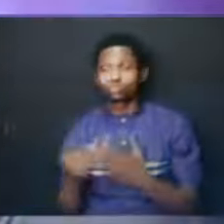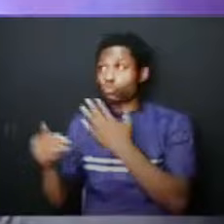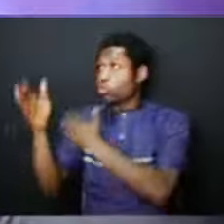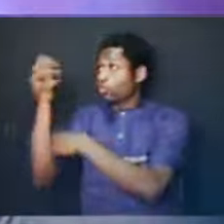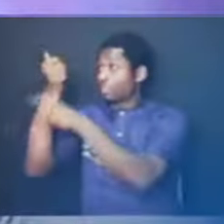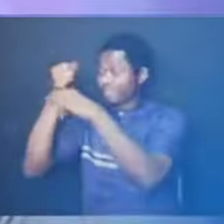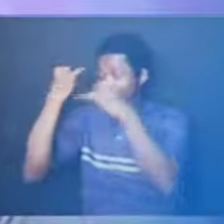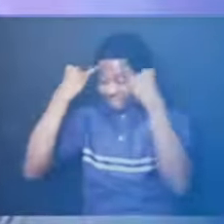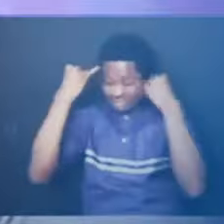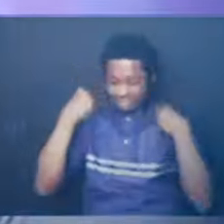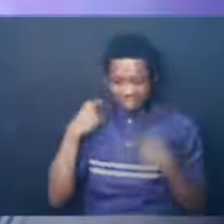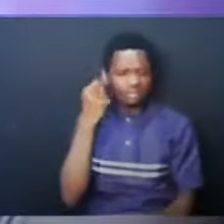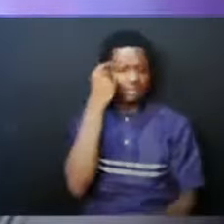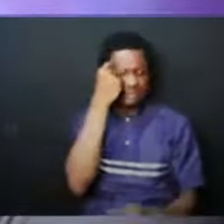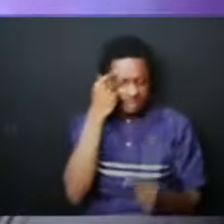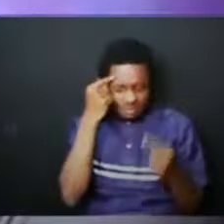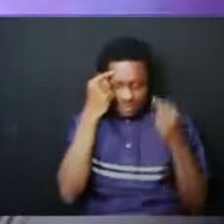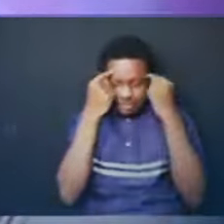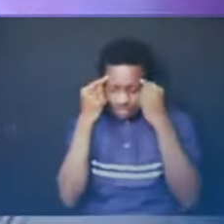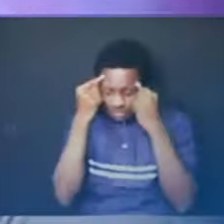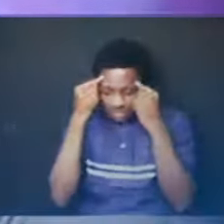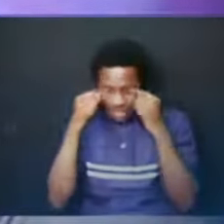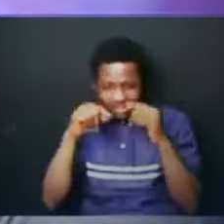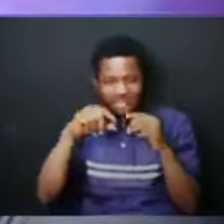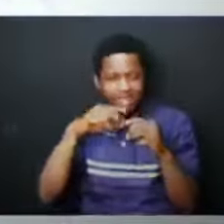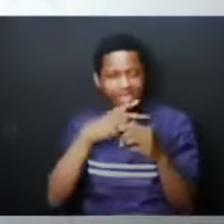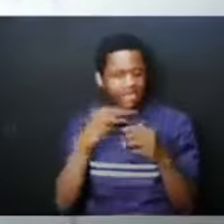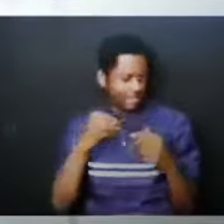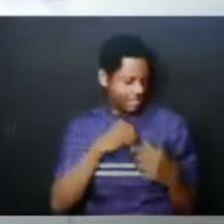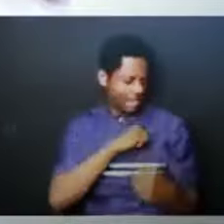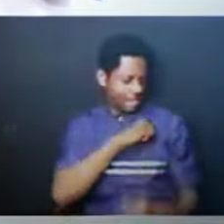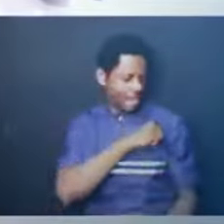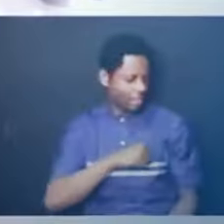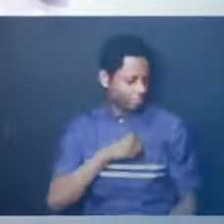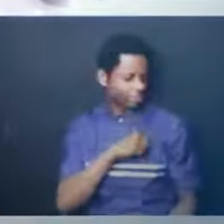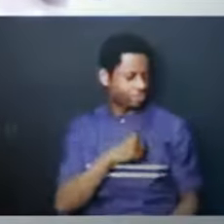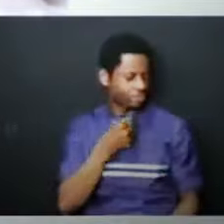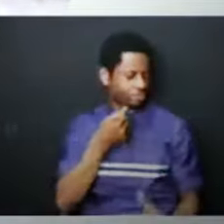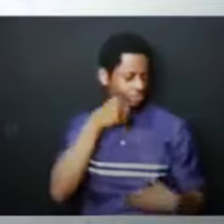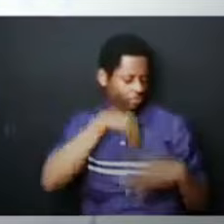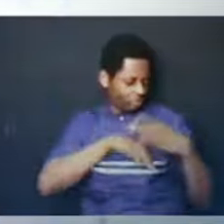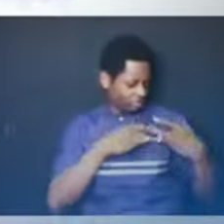thought and the attitude of the heart.